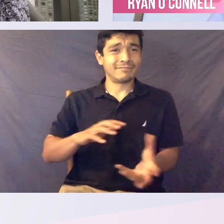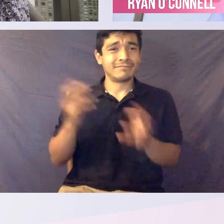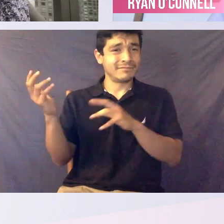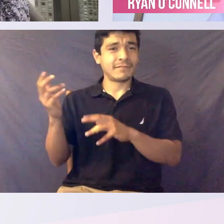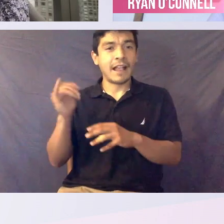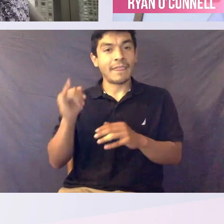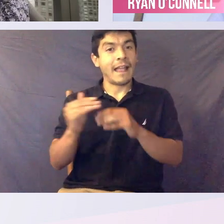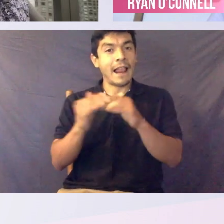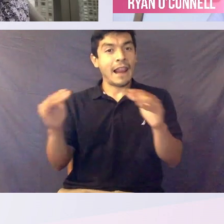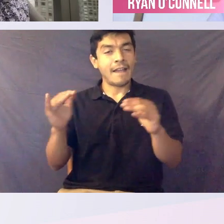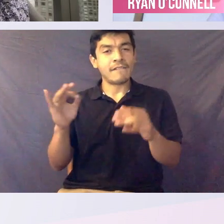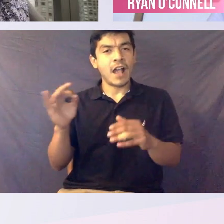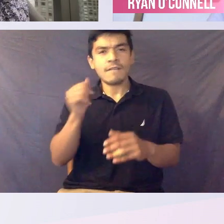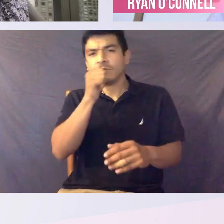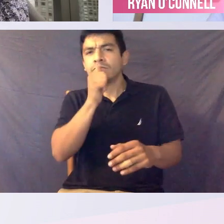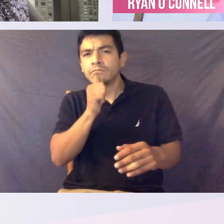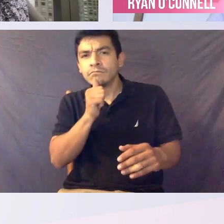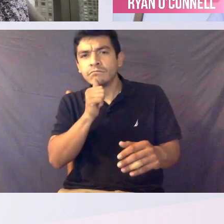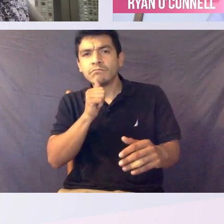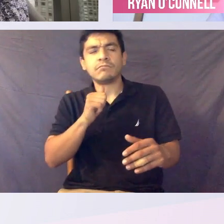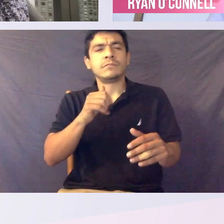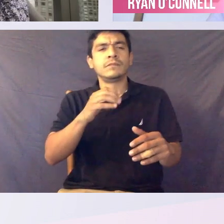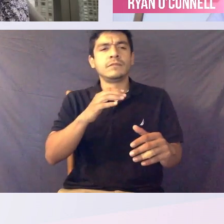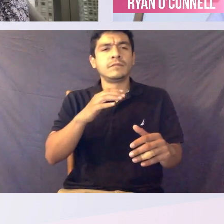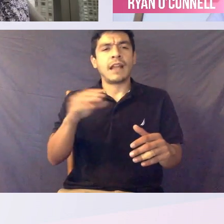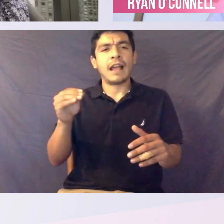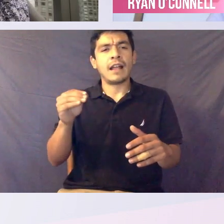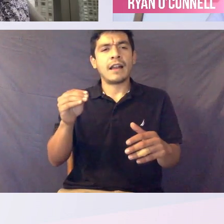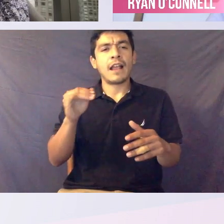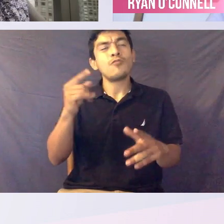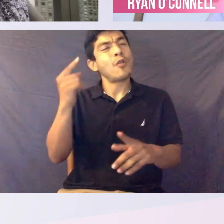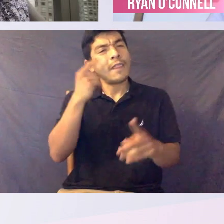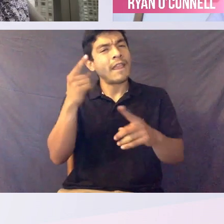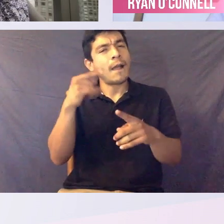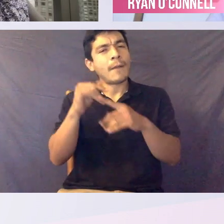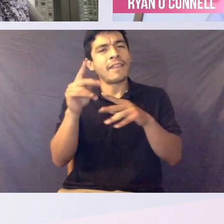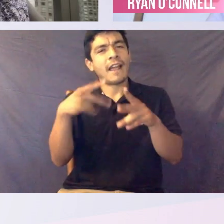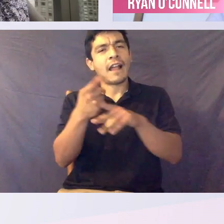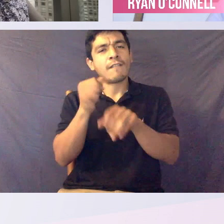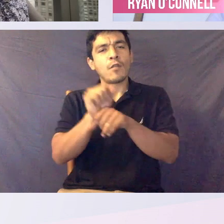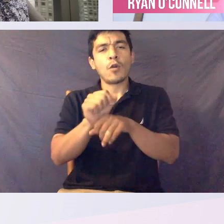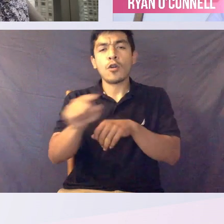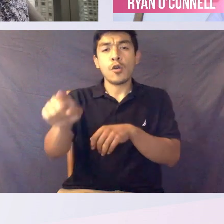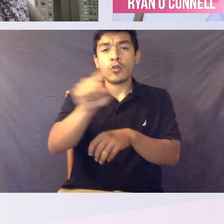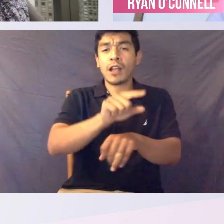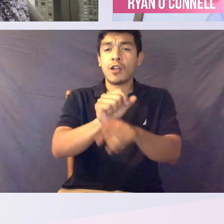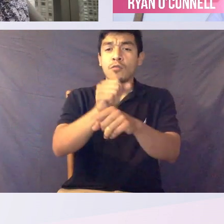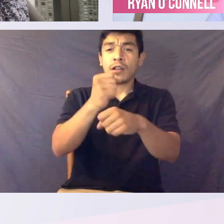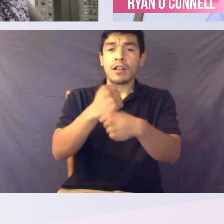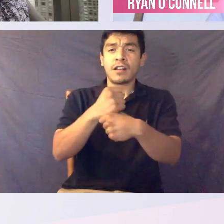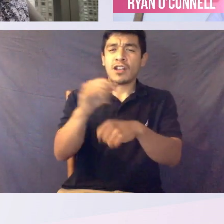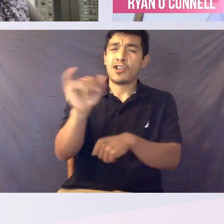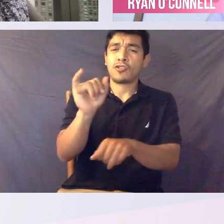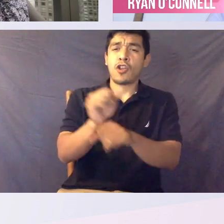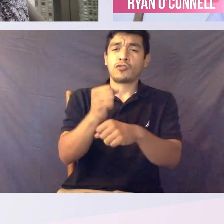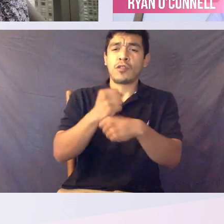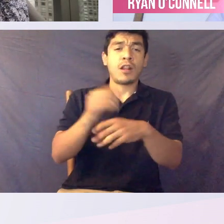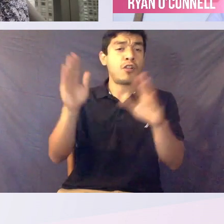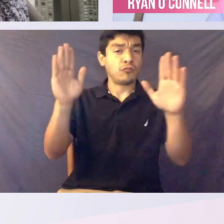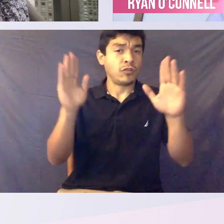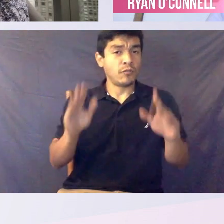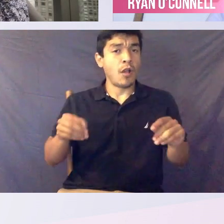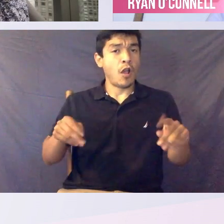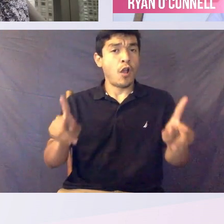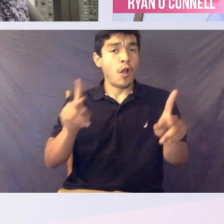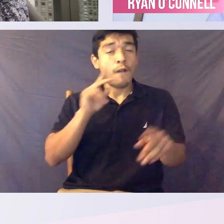of dedication that it takes. Because when you think about the type of work that you guys created, it's also creating incredible opportunities